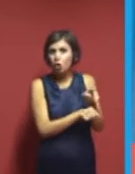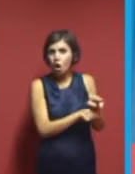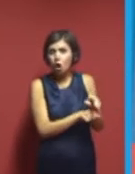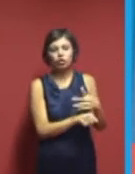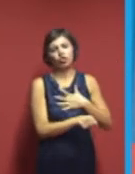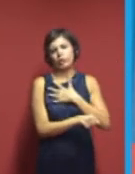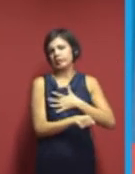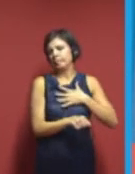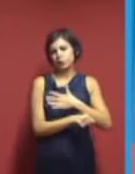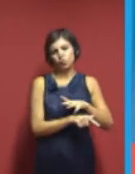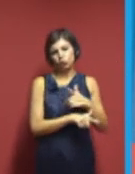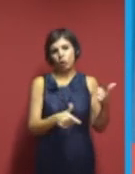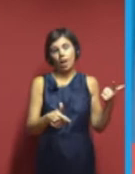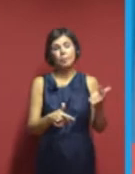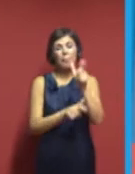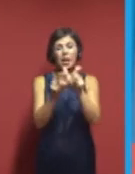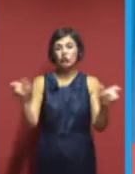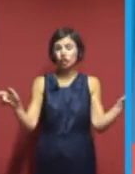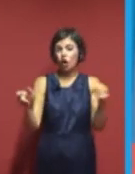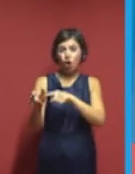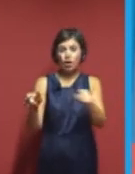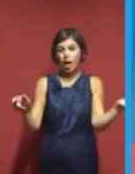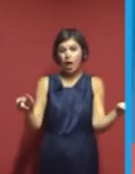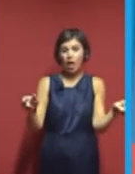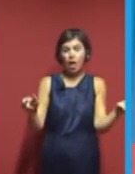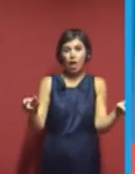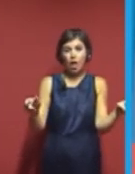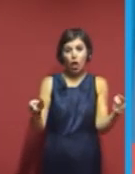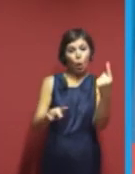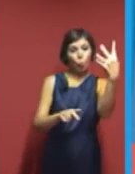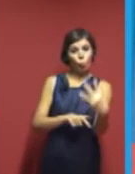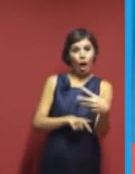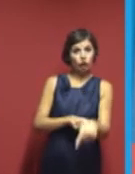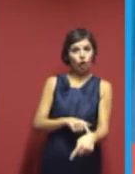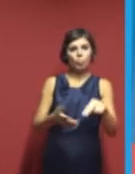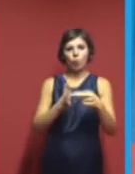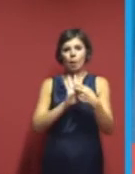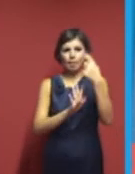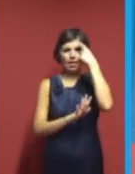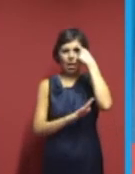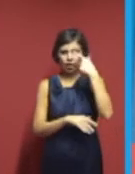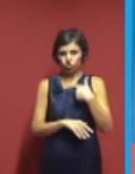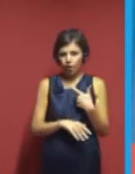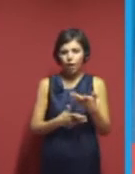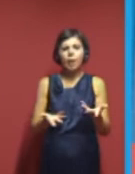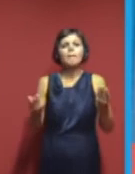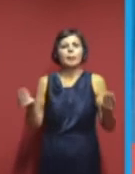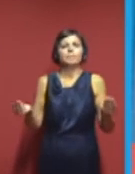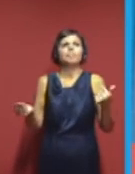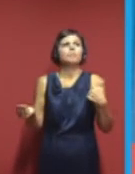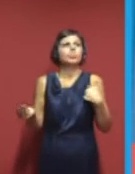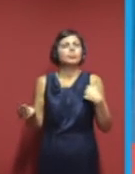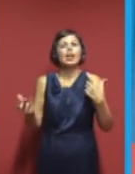pretty hard to do work that's awesome and that changes the world. Yet everything around us that we see, including companies